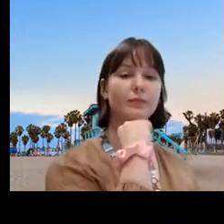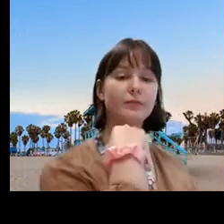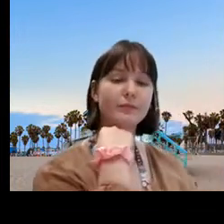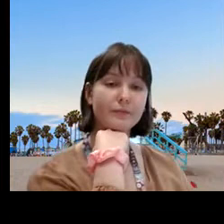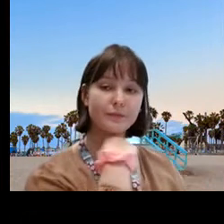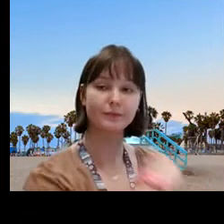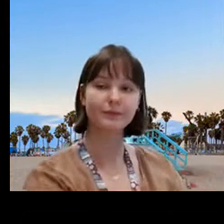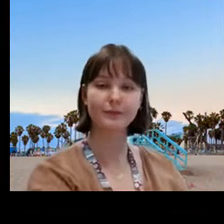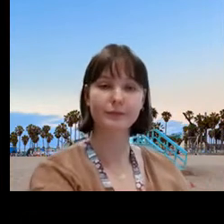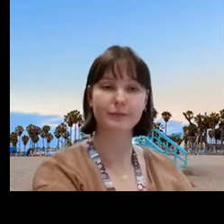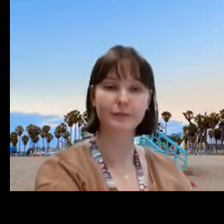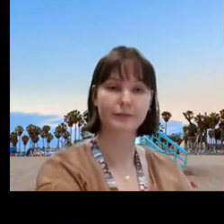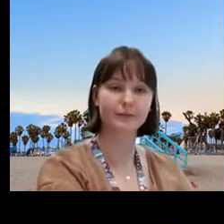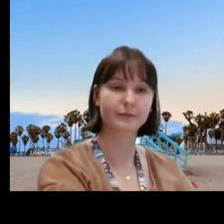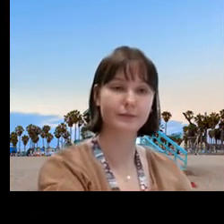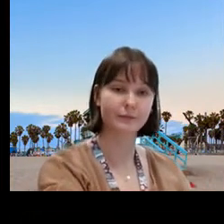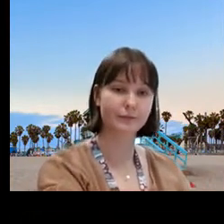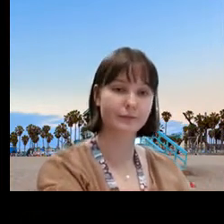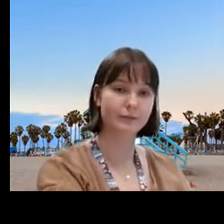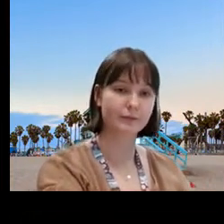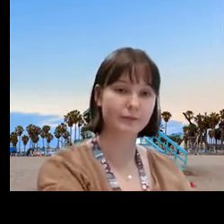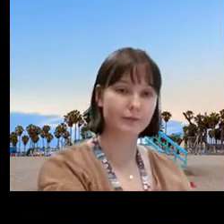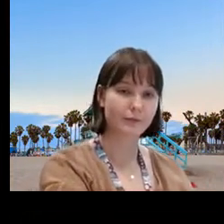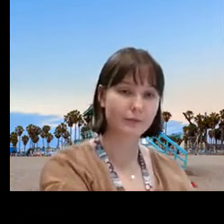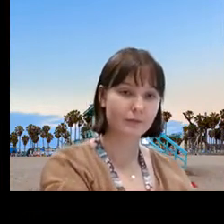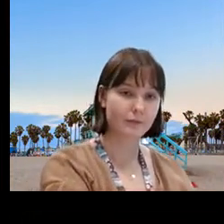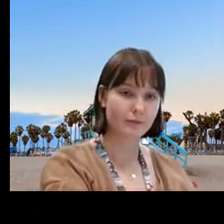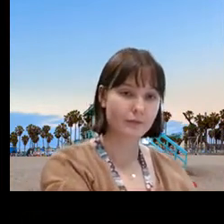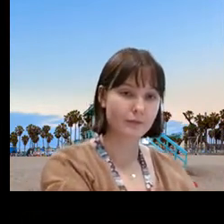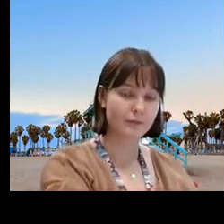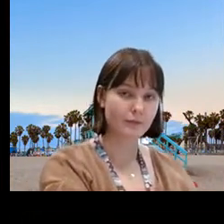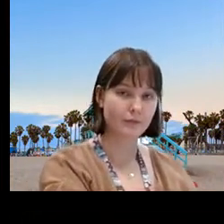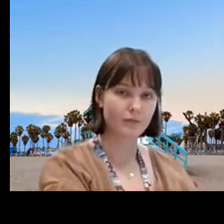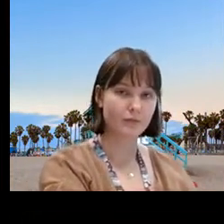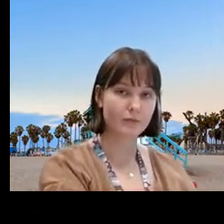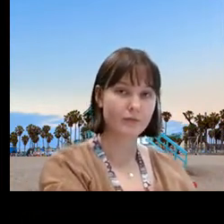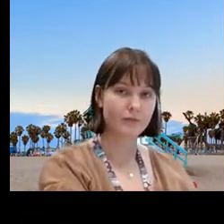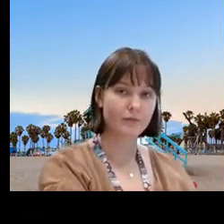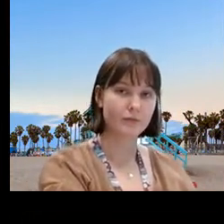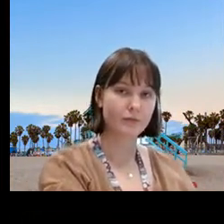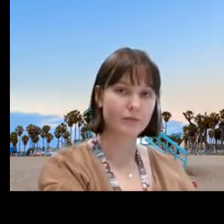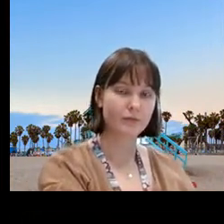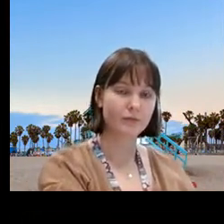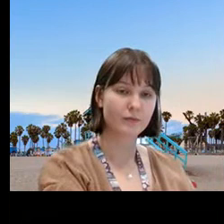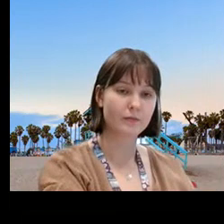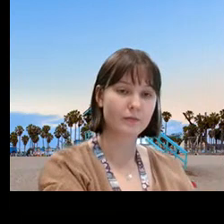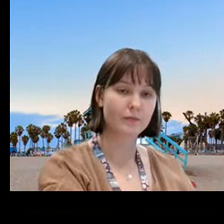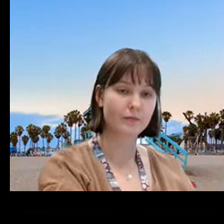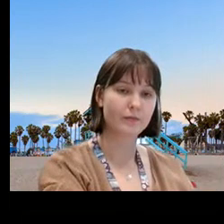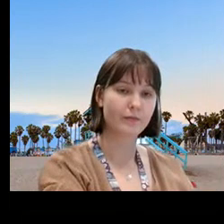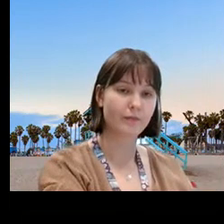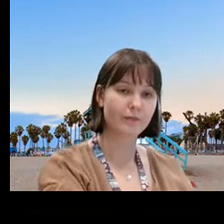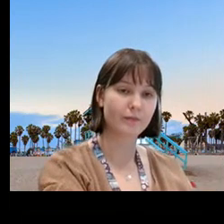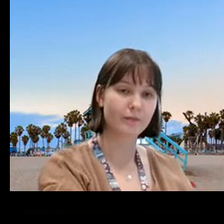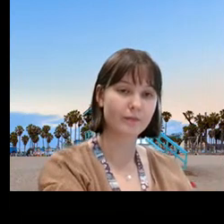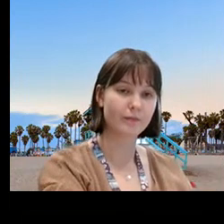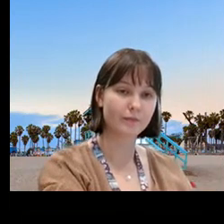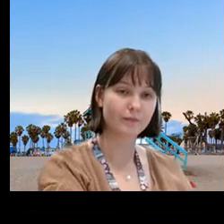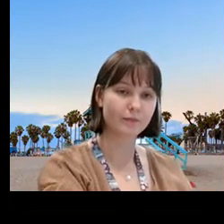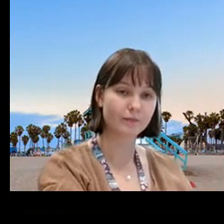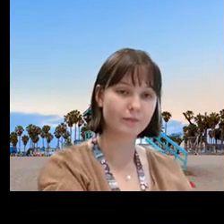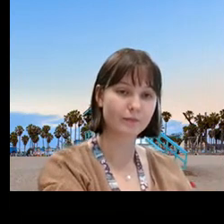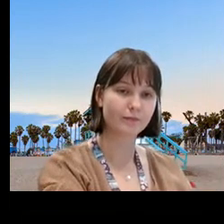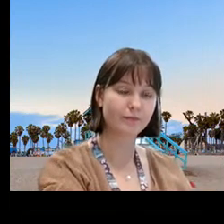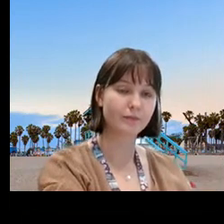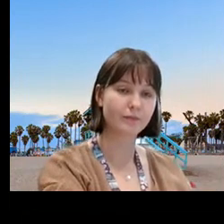forums, our next forum is the Nurse Unit Manager and Midwifery Unit Manager Forum on the 3rd of May at 12 midday, and that's being